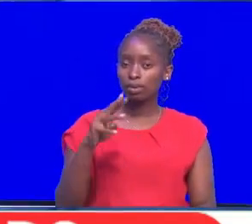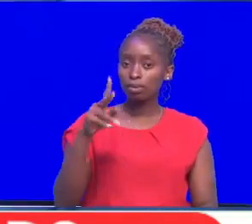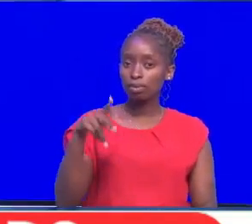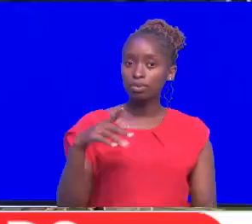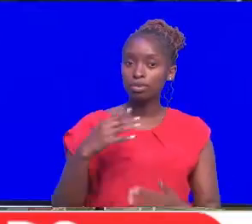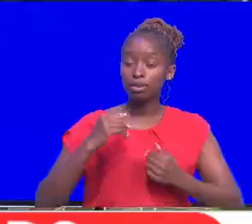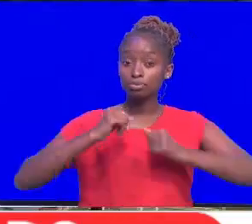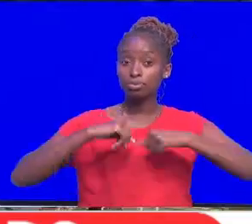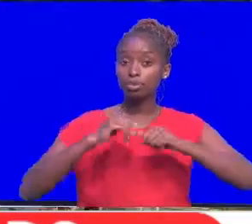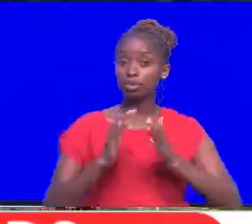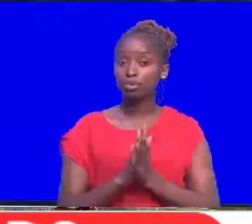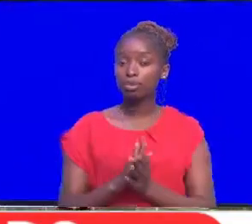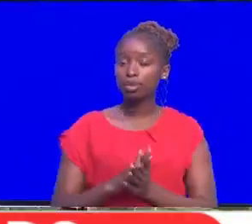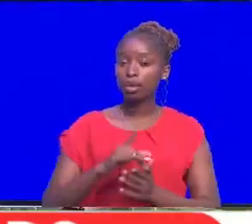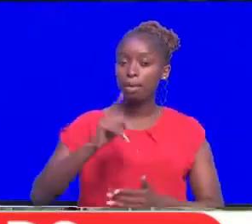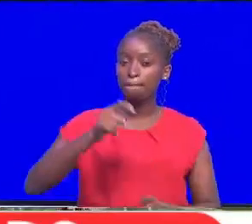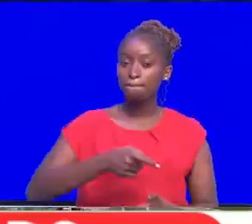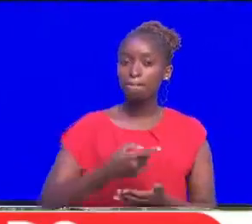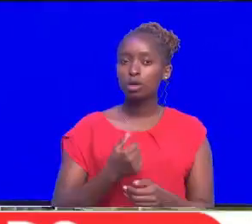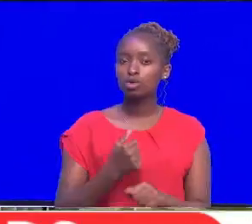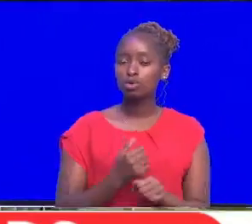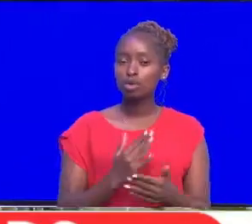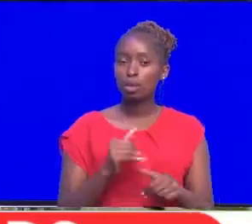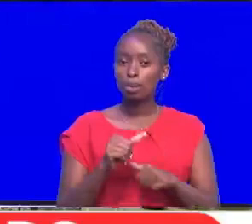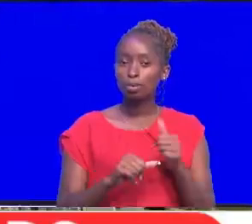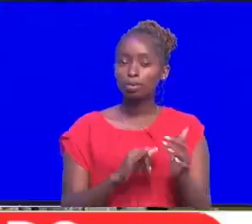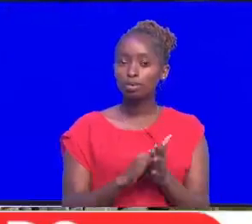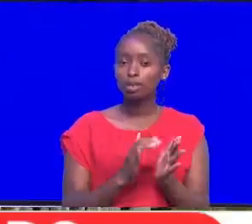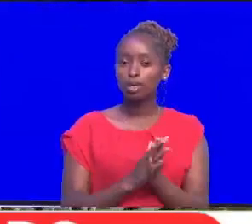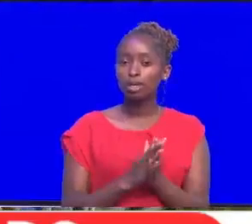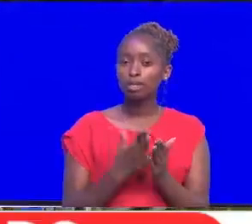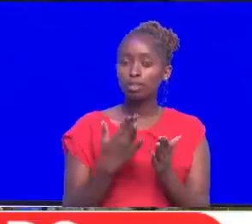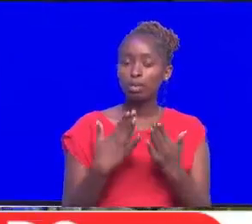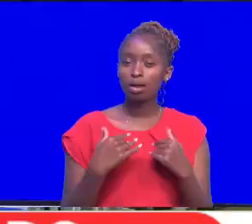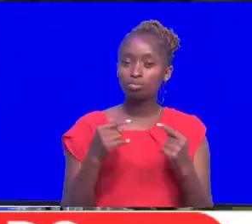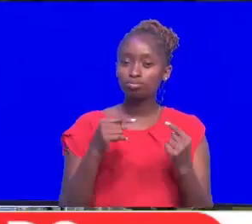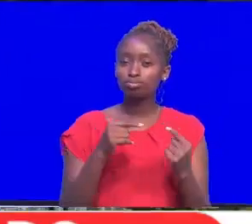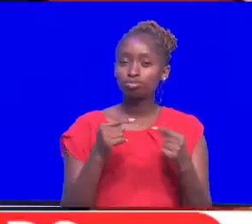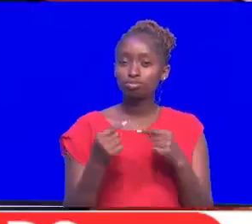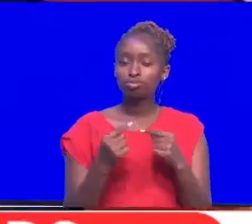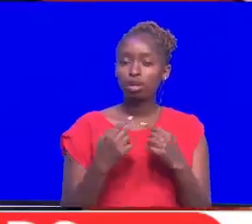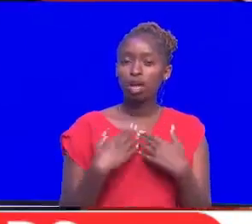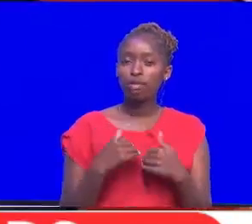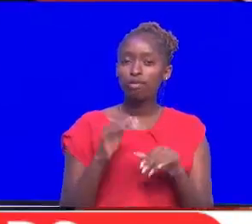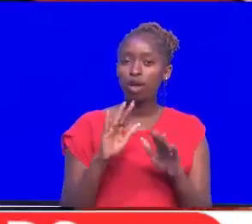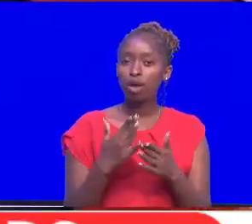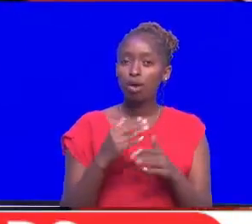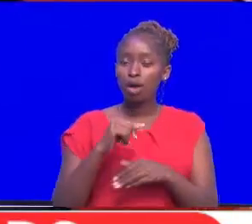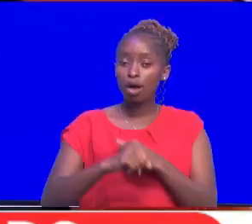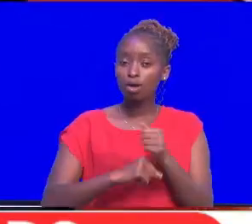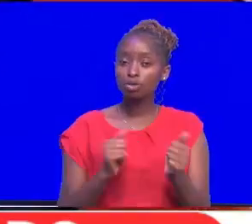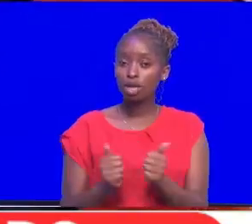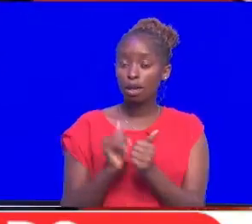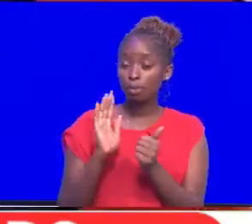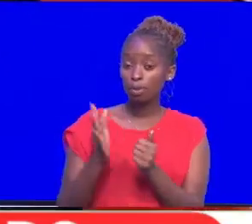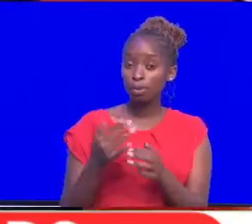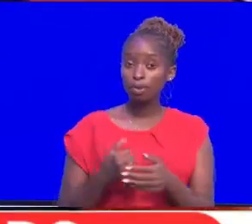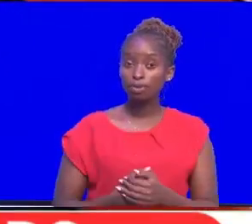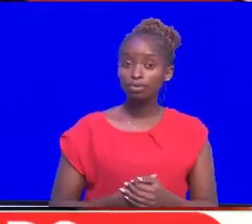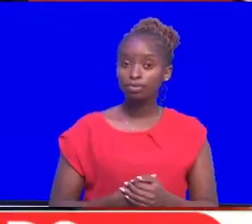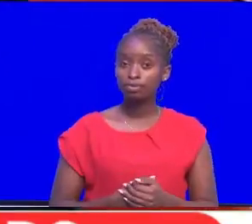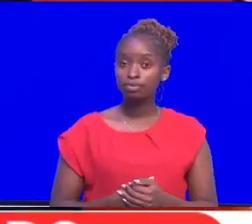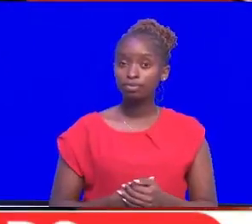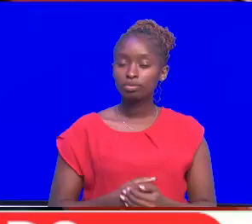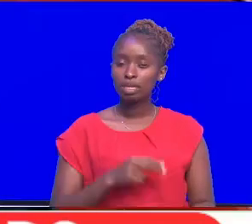principle that action needs to be taken, but disagreeing over how that action will be taken. This organization known as